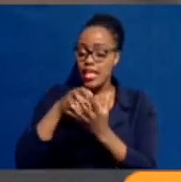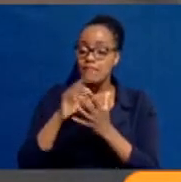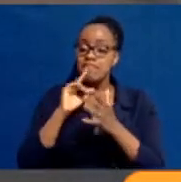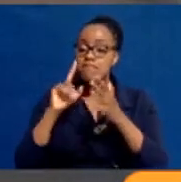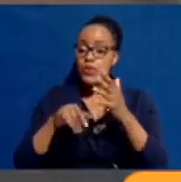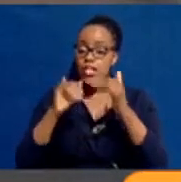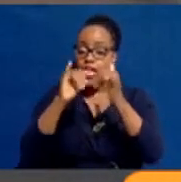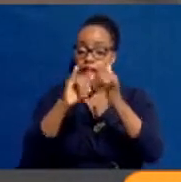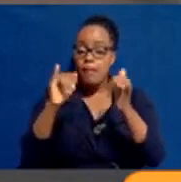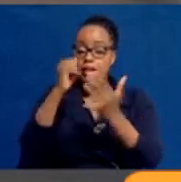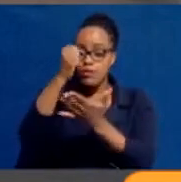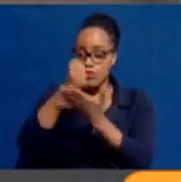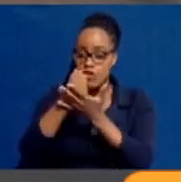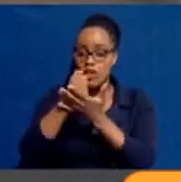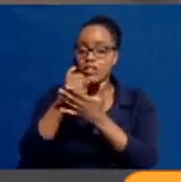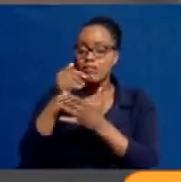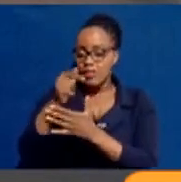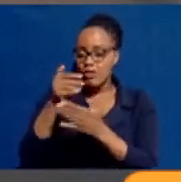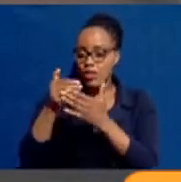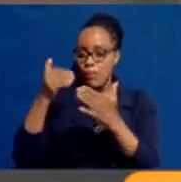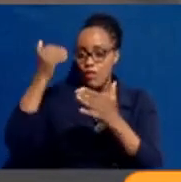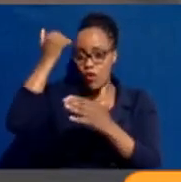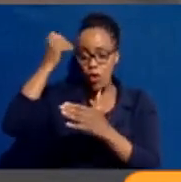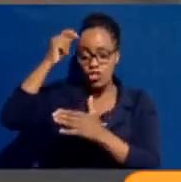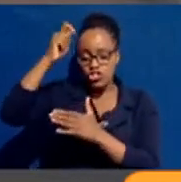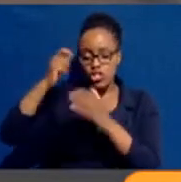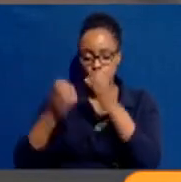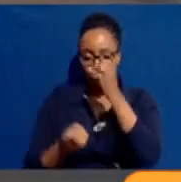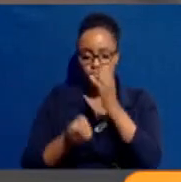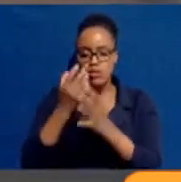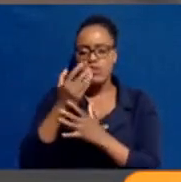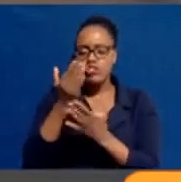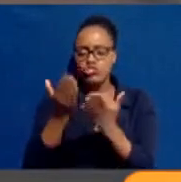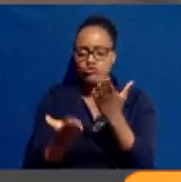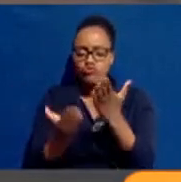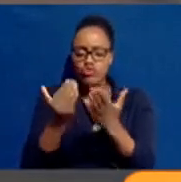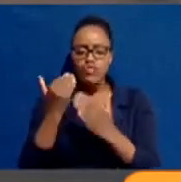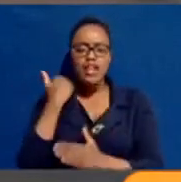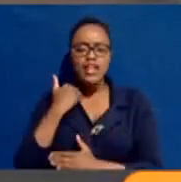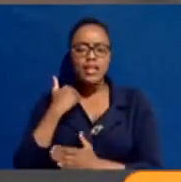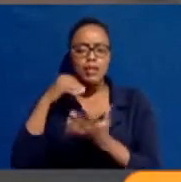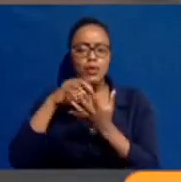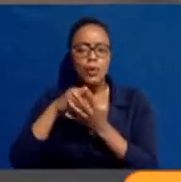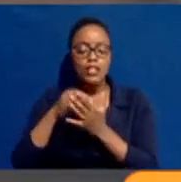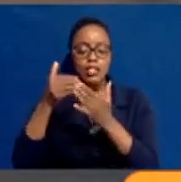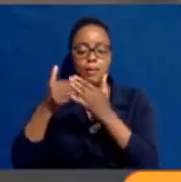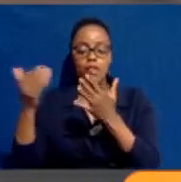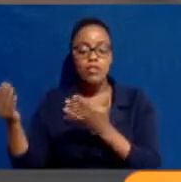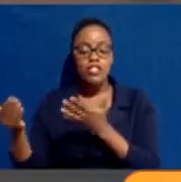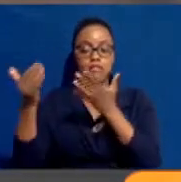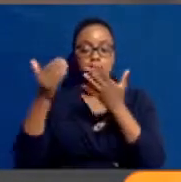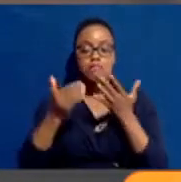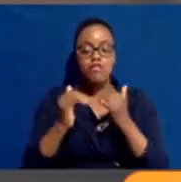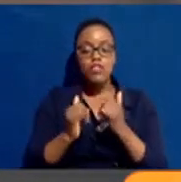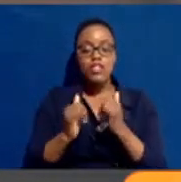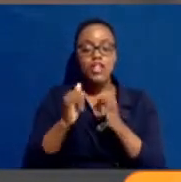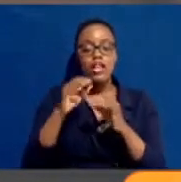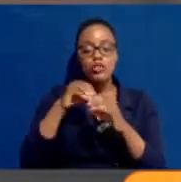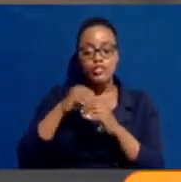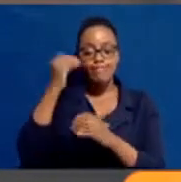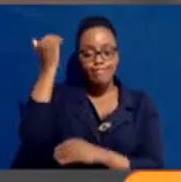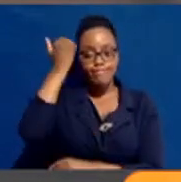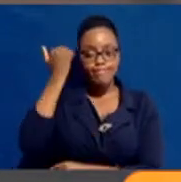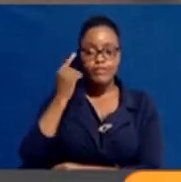independent office of a pretrial judge be established to weigh criminal cases before they are taken for trial.